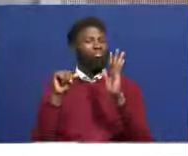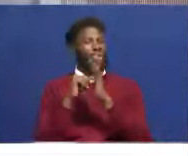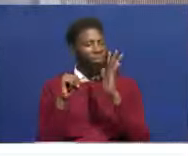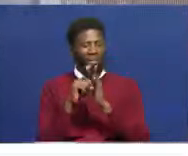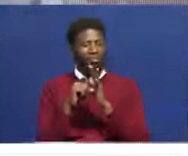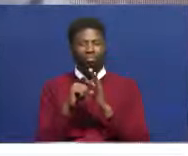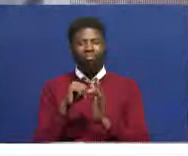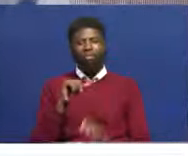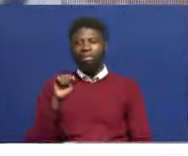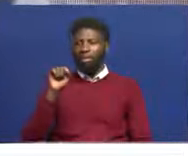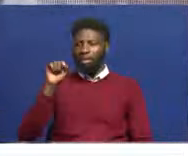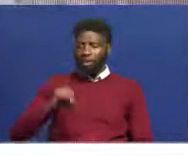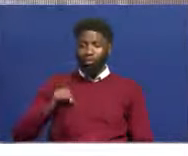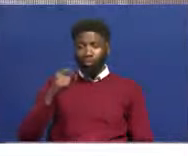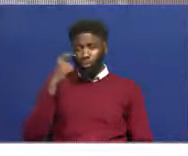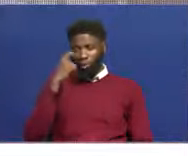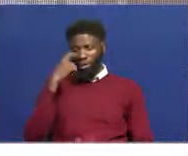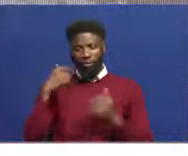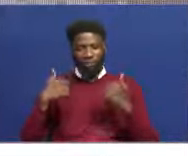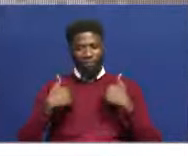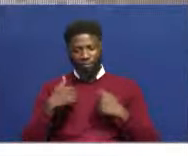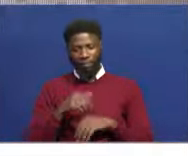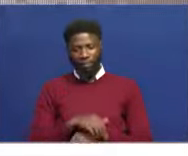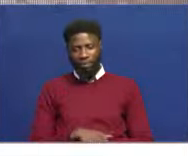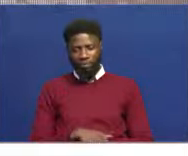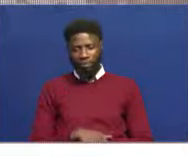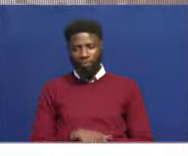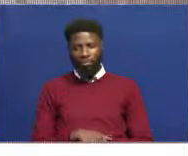with a dysfunctional government